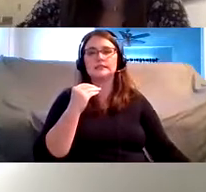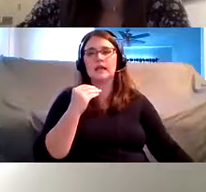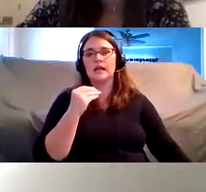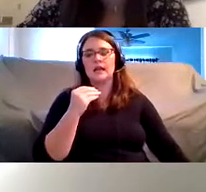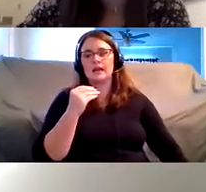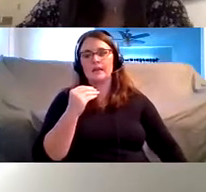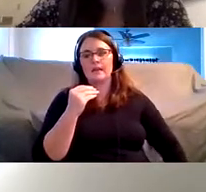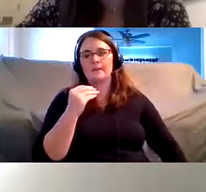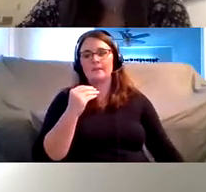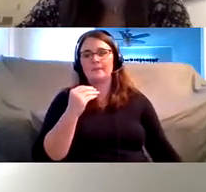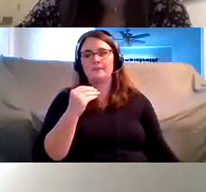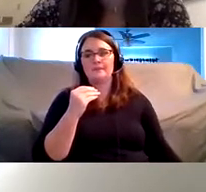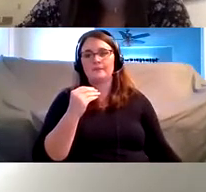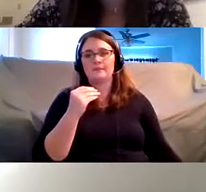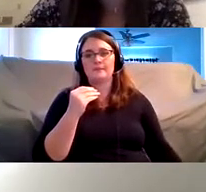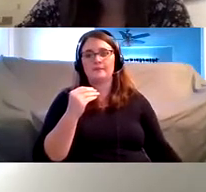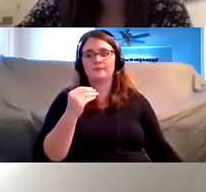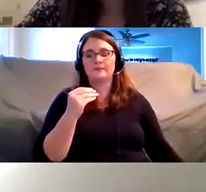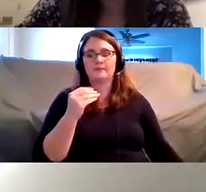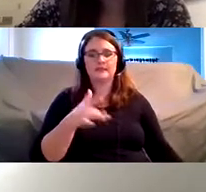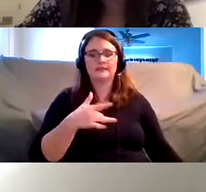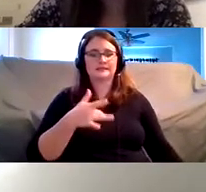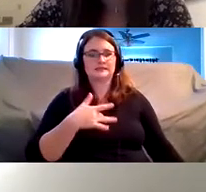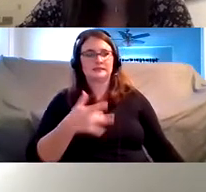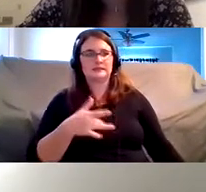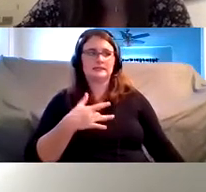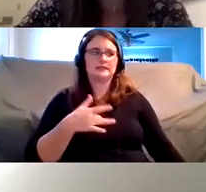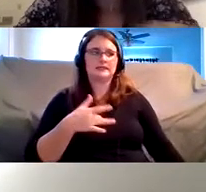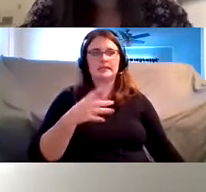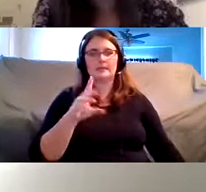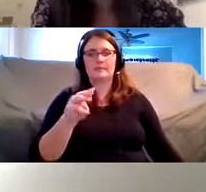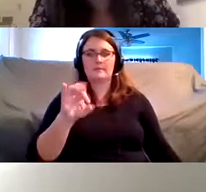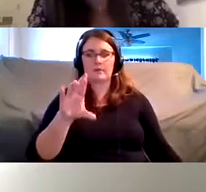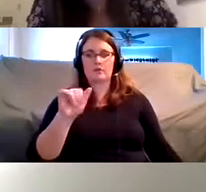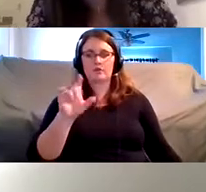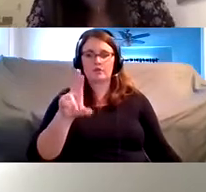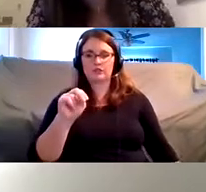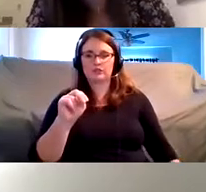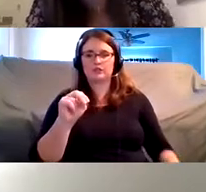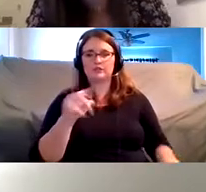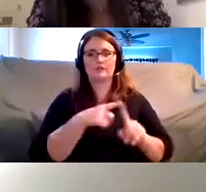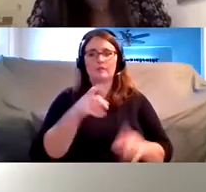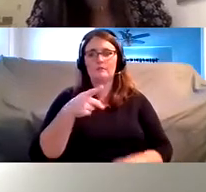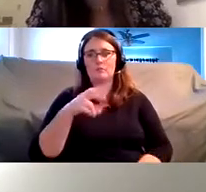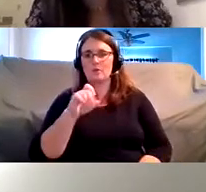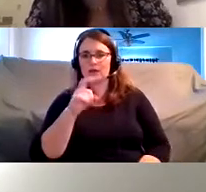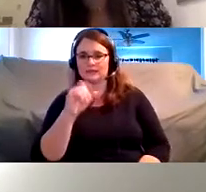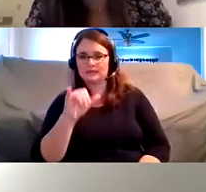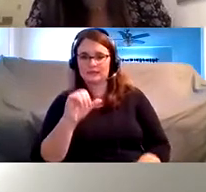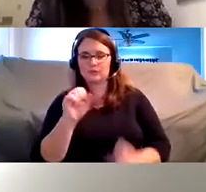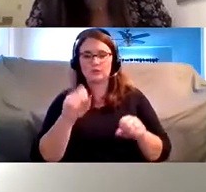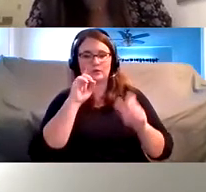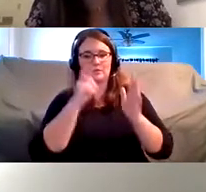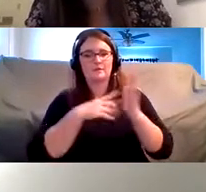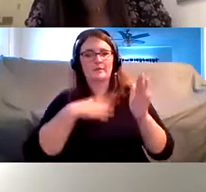detecting the microaggressions by proxy, as you can see from my picture. And very similar to what Tainara said, is when